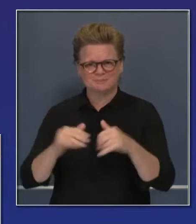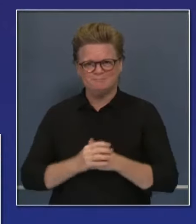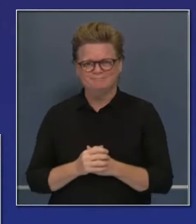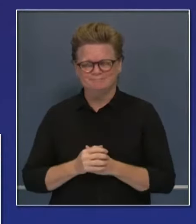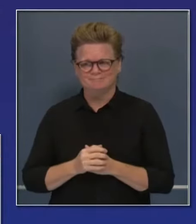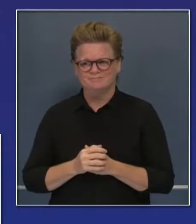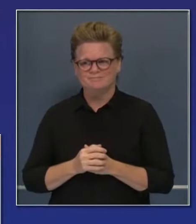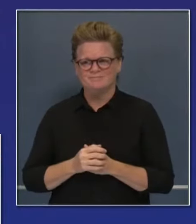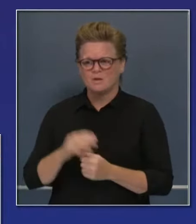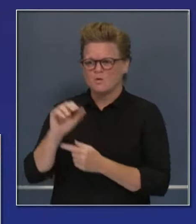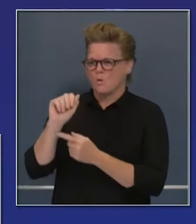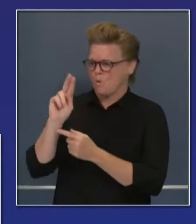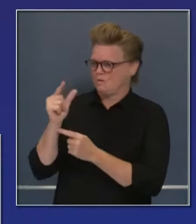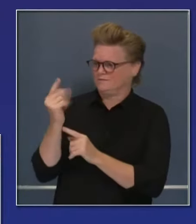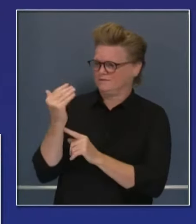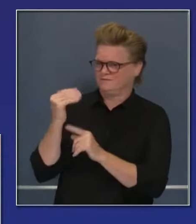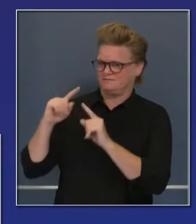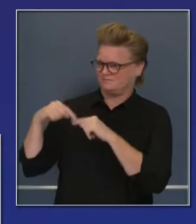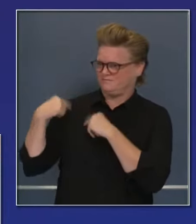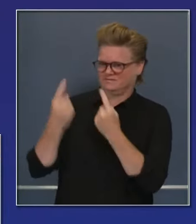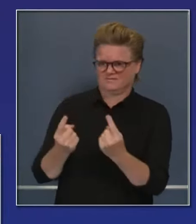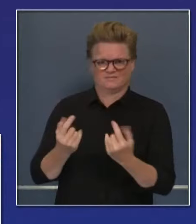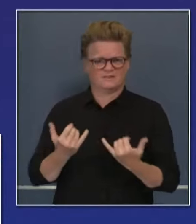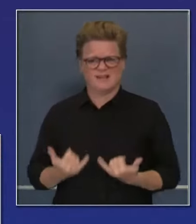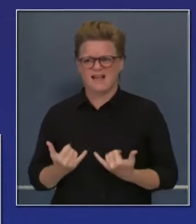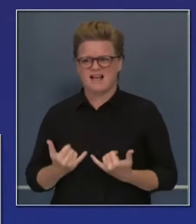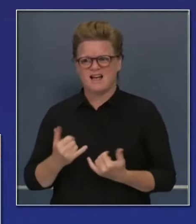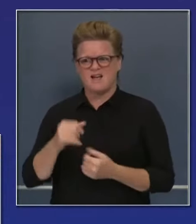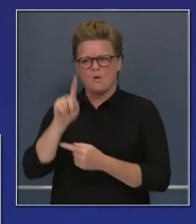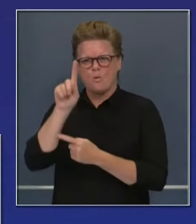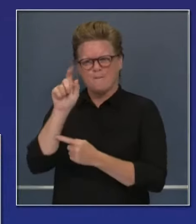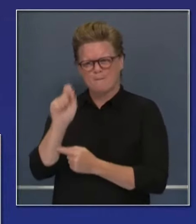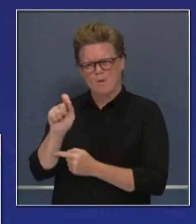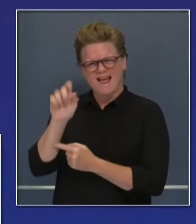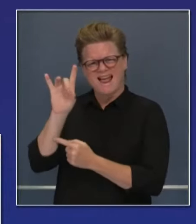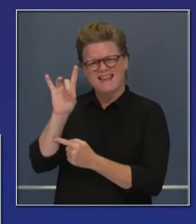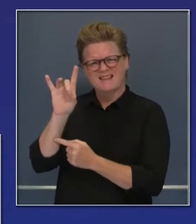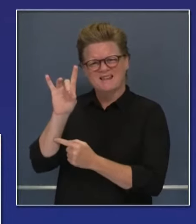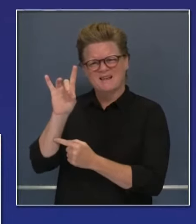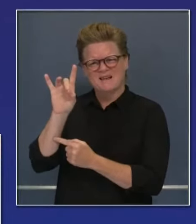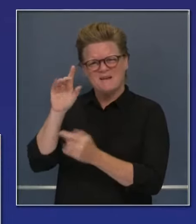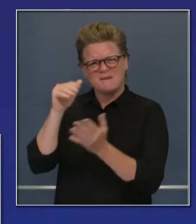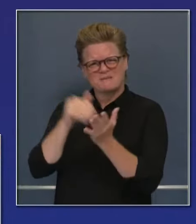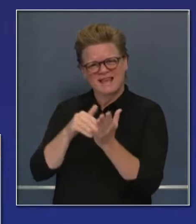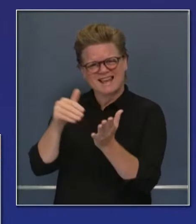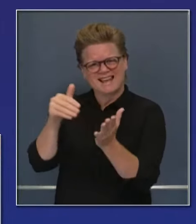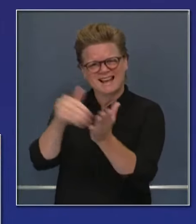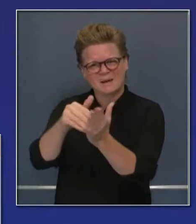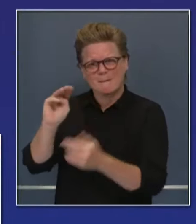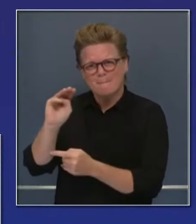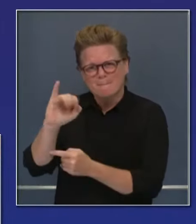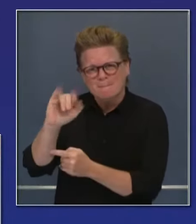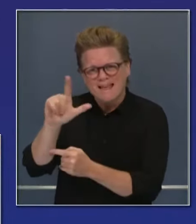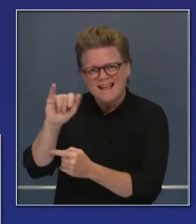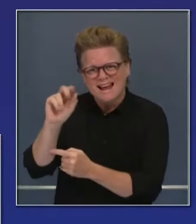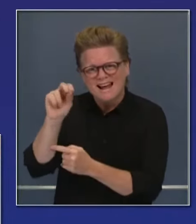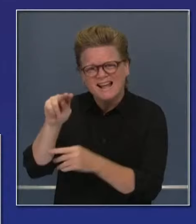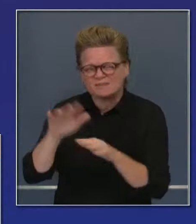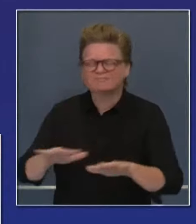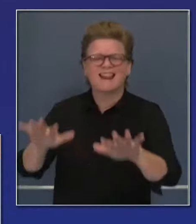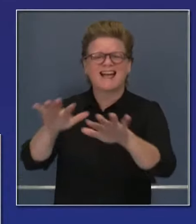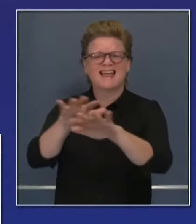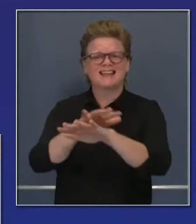August 15th, 1.8 million acres have burned. So again, the challenge has been made more acute just